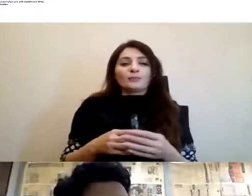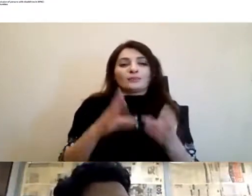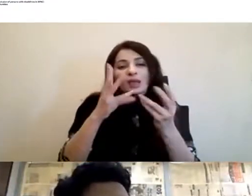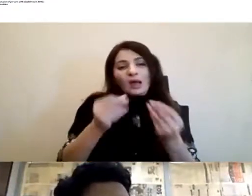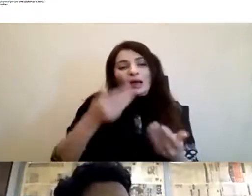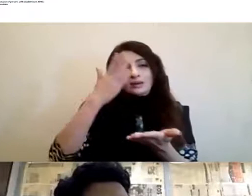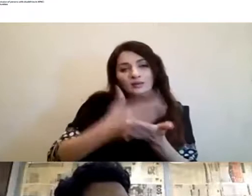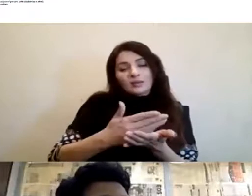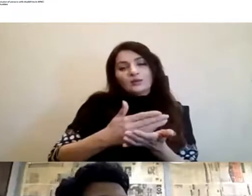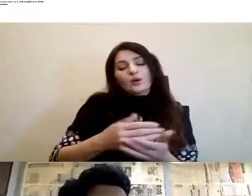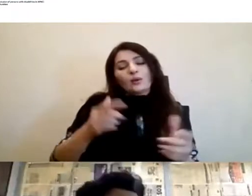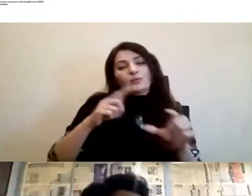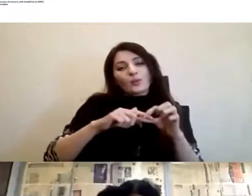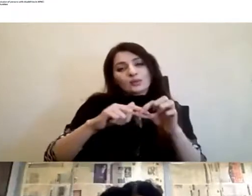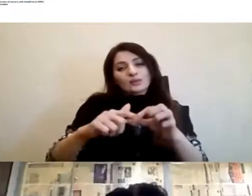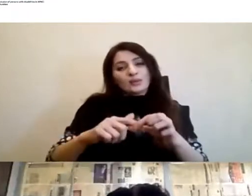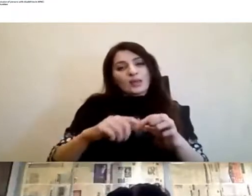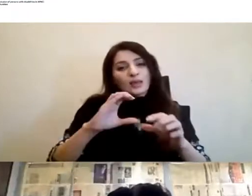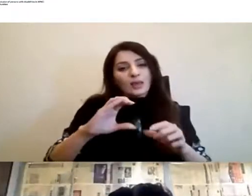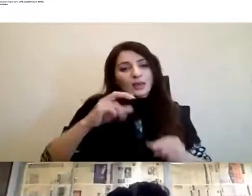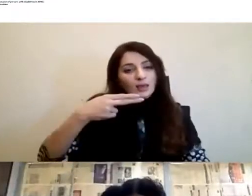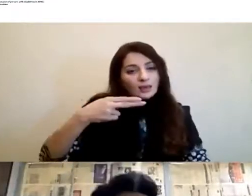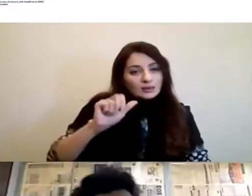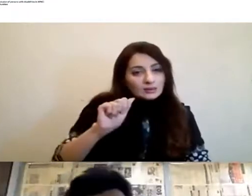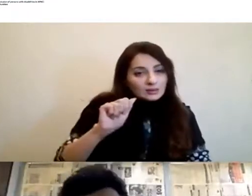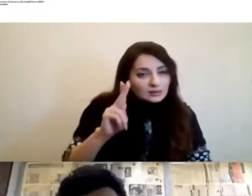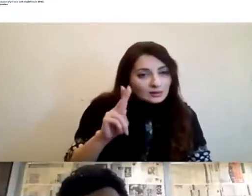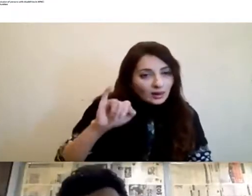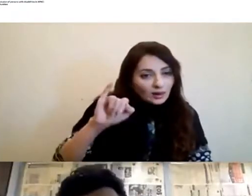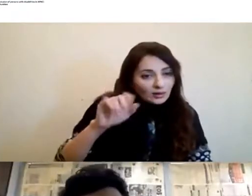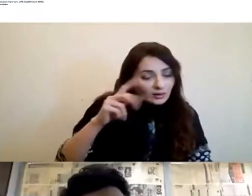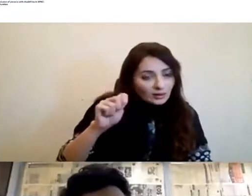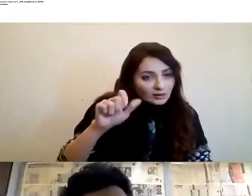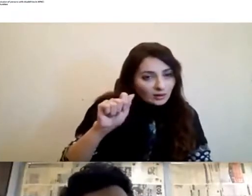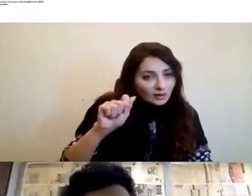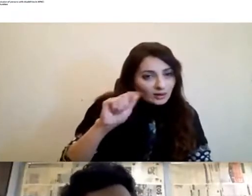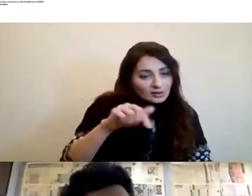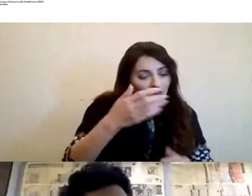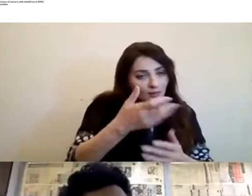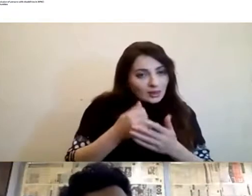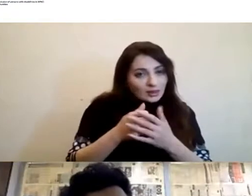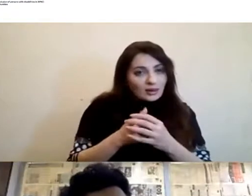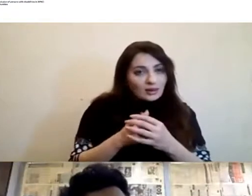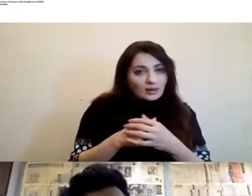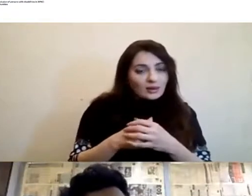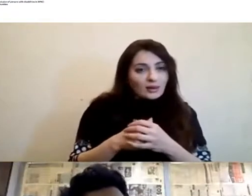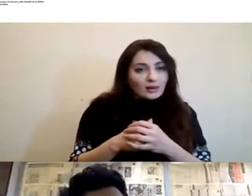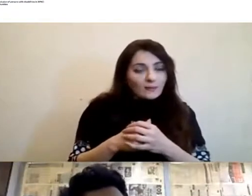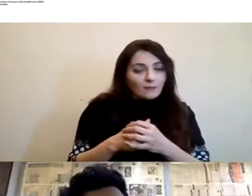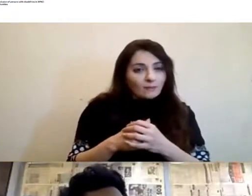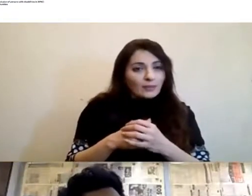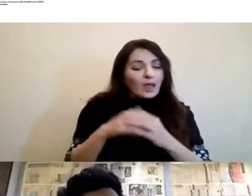Charita. Could you also share from your perspective any insights on promising digital innovations